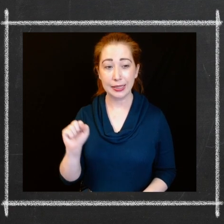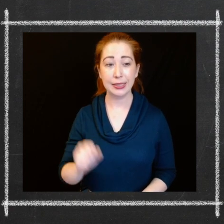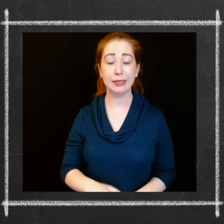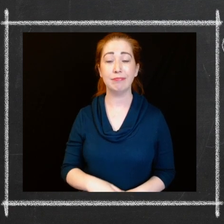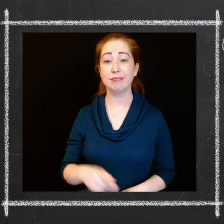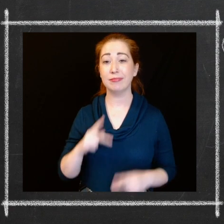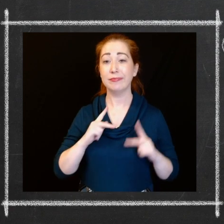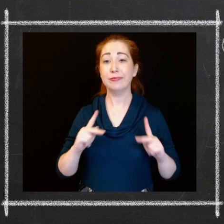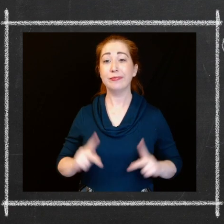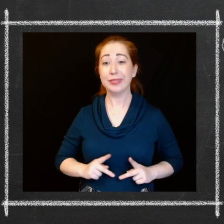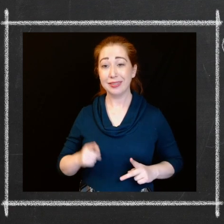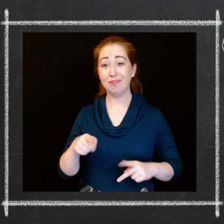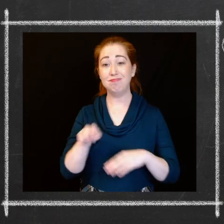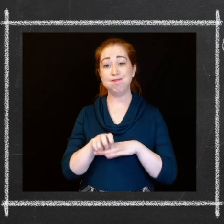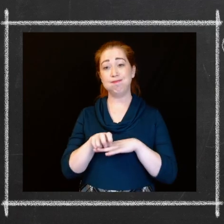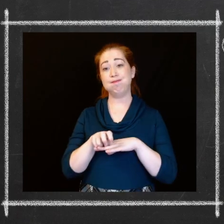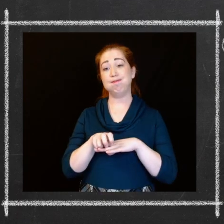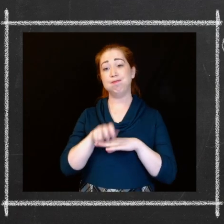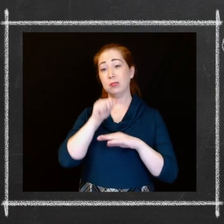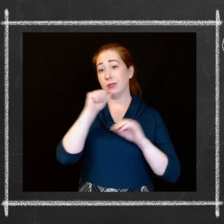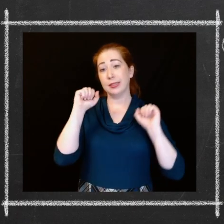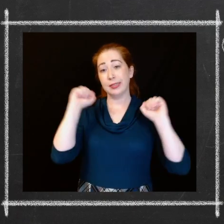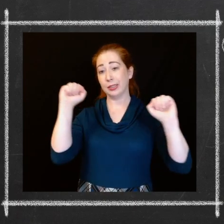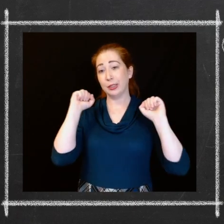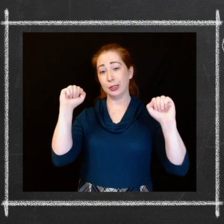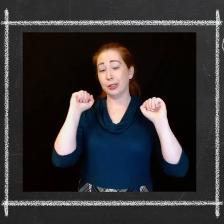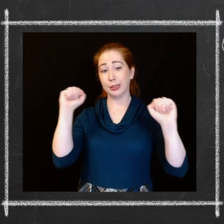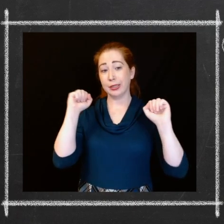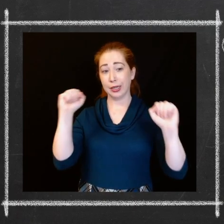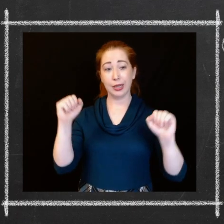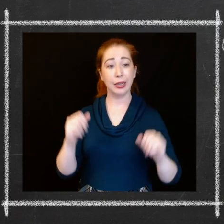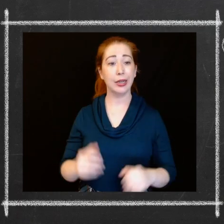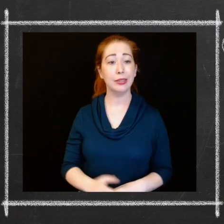diabetes, physical inactivity,